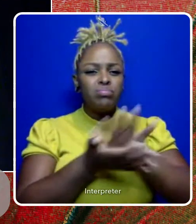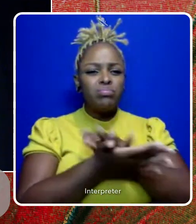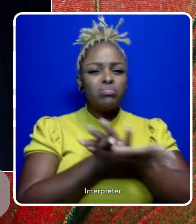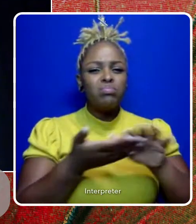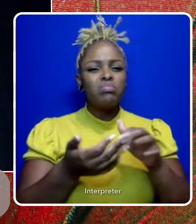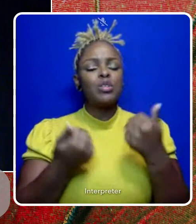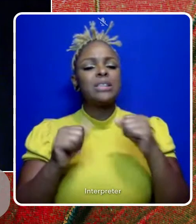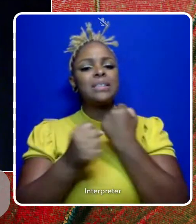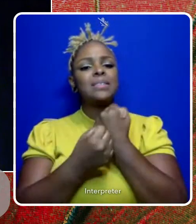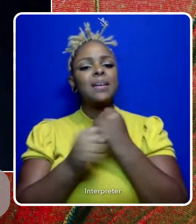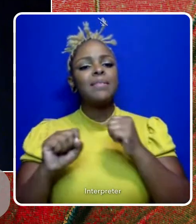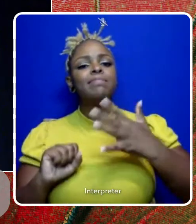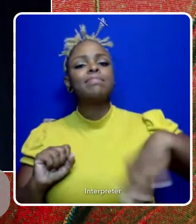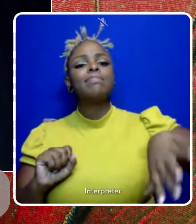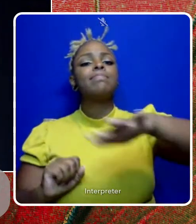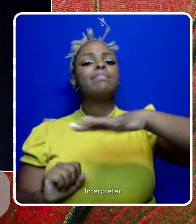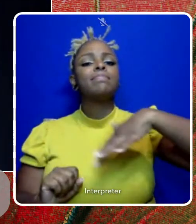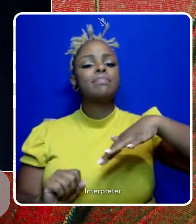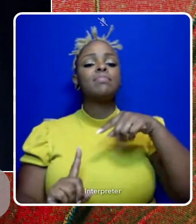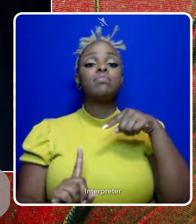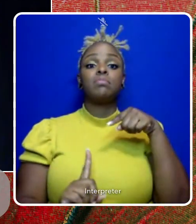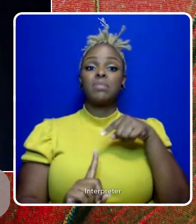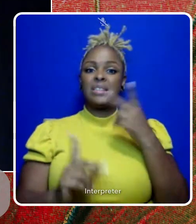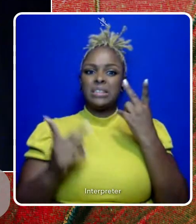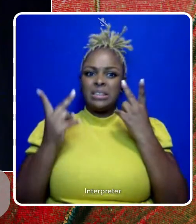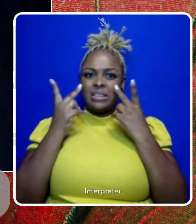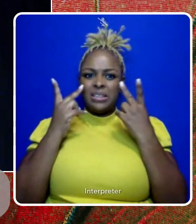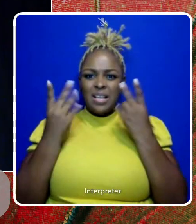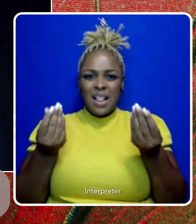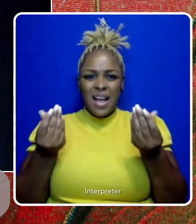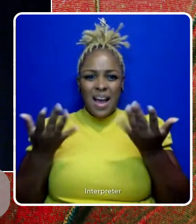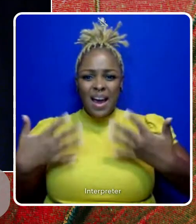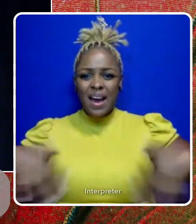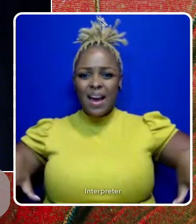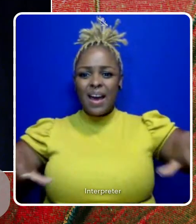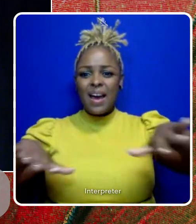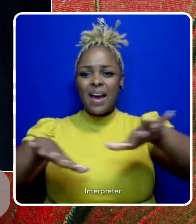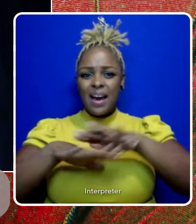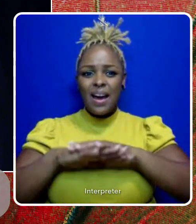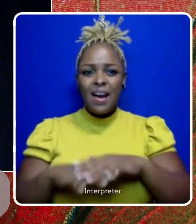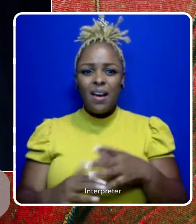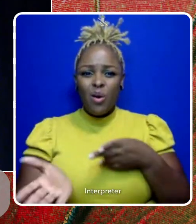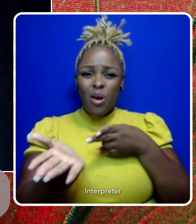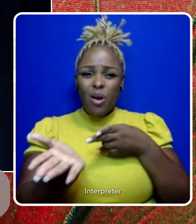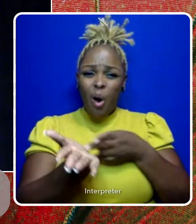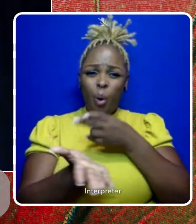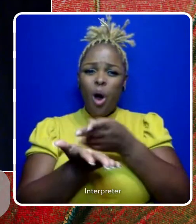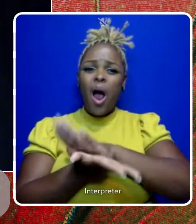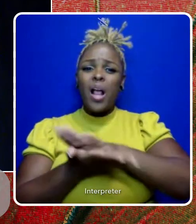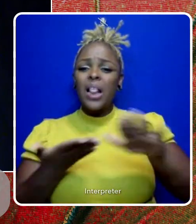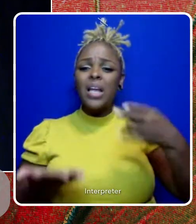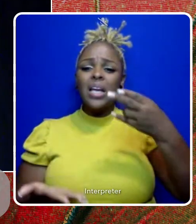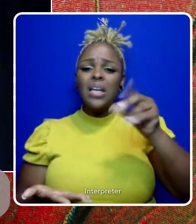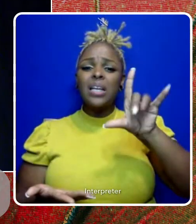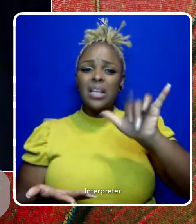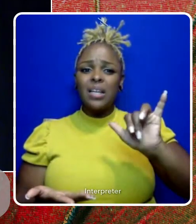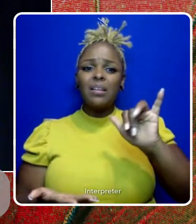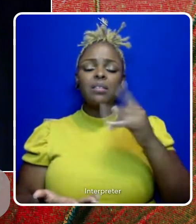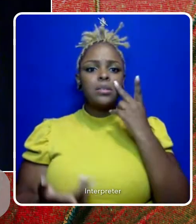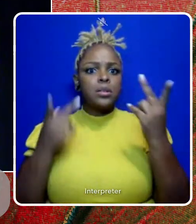holy, before the mirrored reckoning. After they kept doing everything they've already seen white people get away